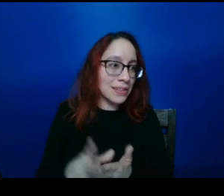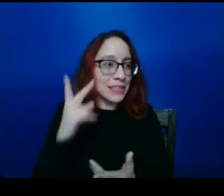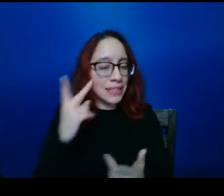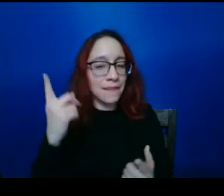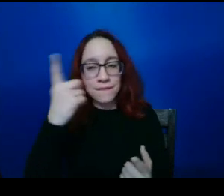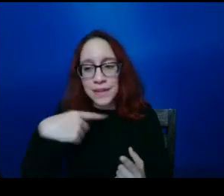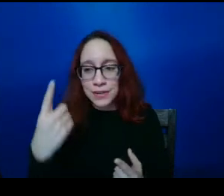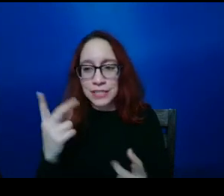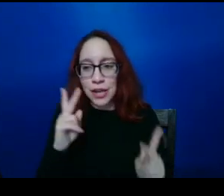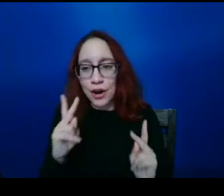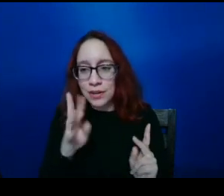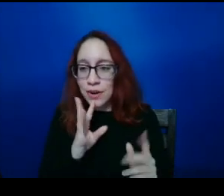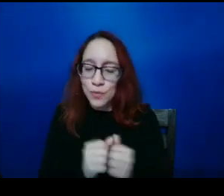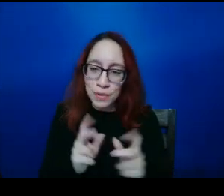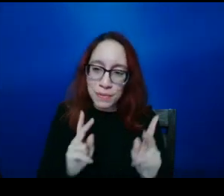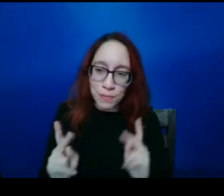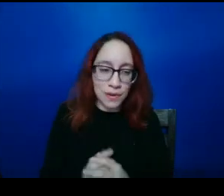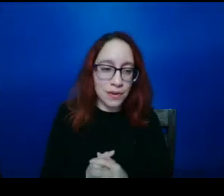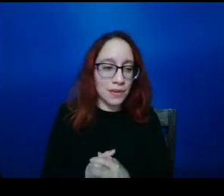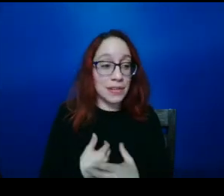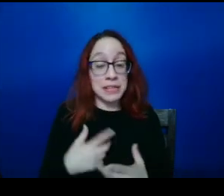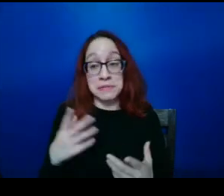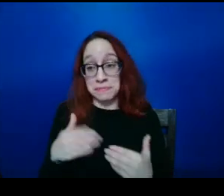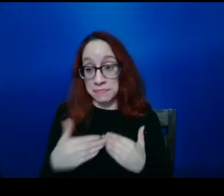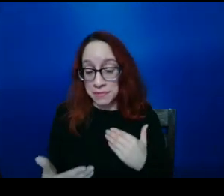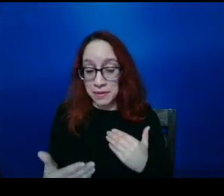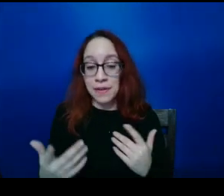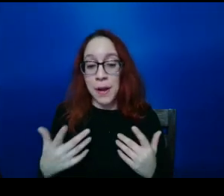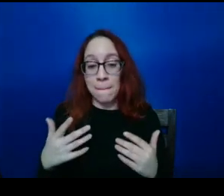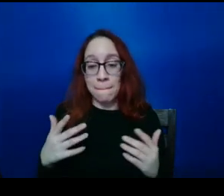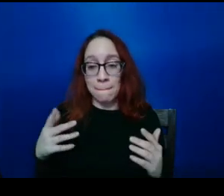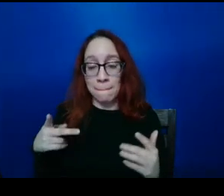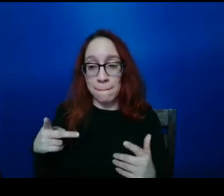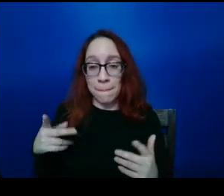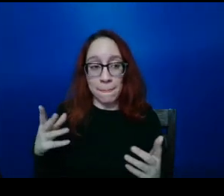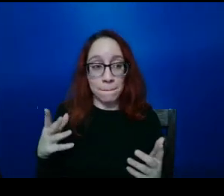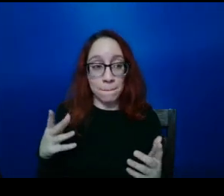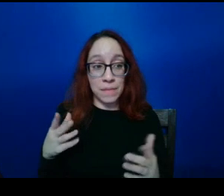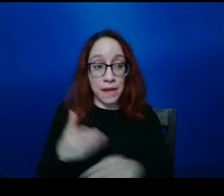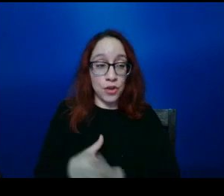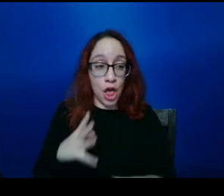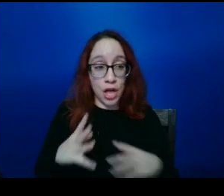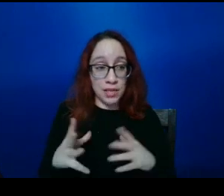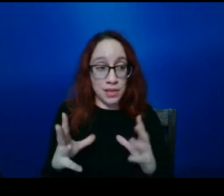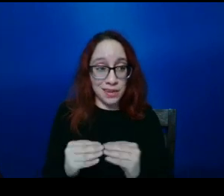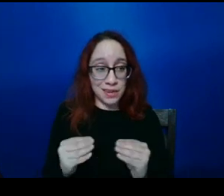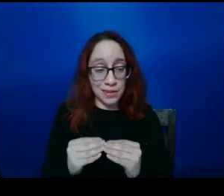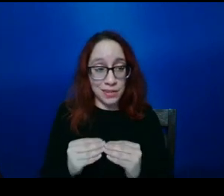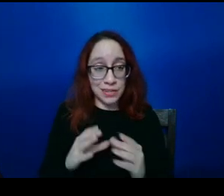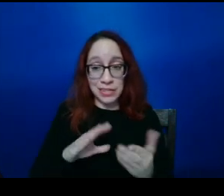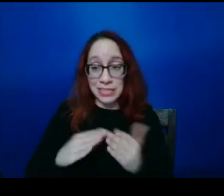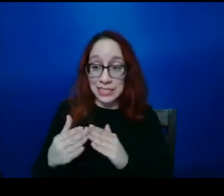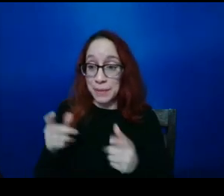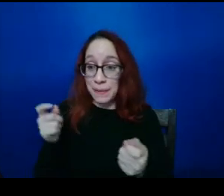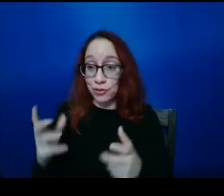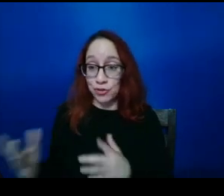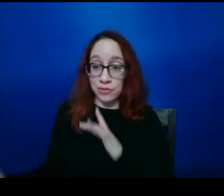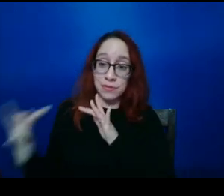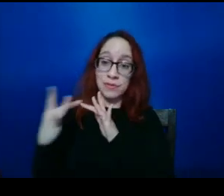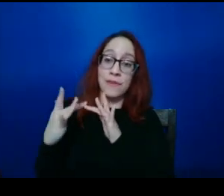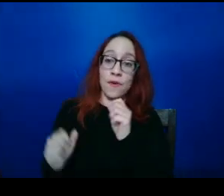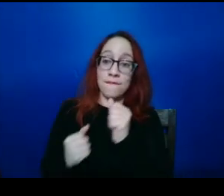and talk to people that you read about. The other thing is post that holiday meeting, the city manager reached out to us for a